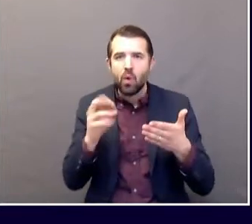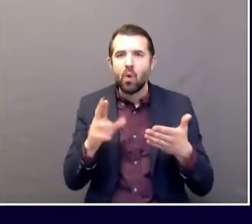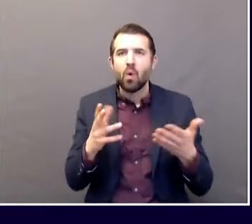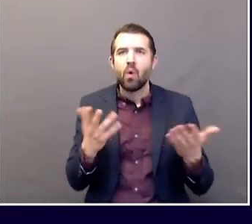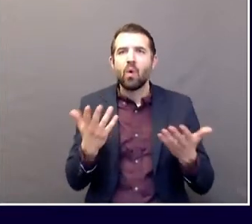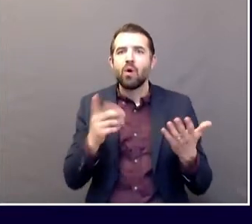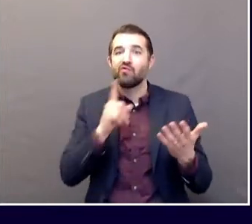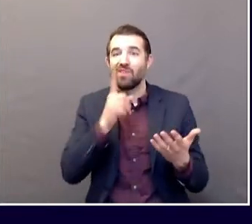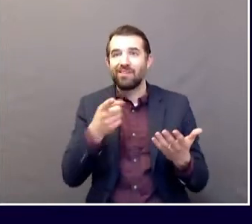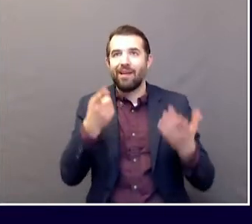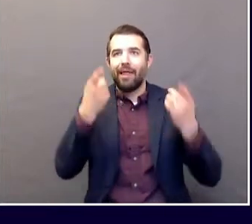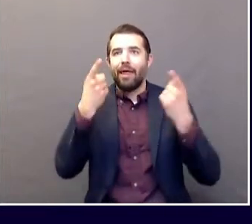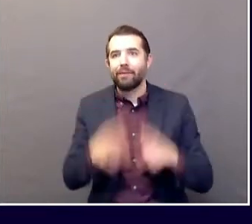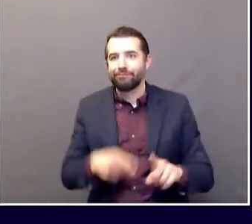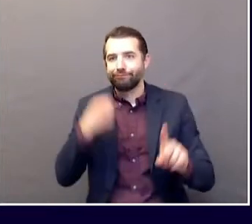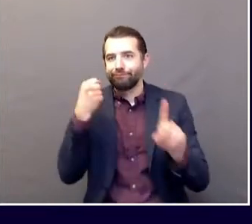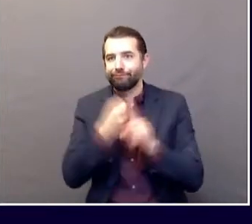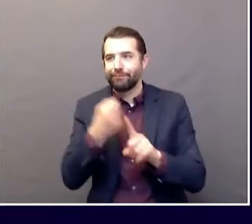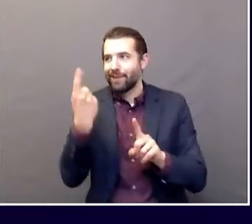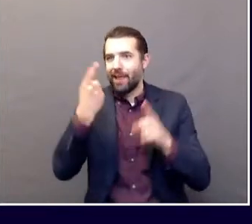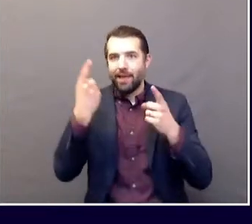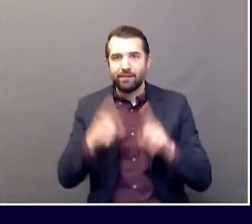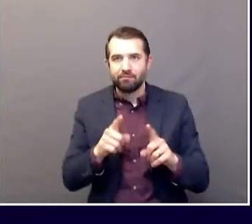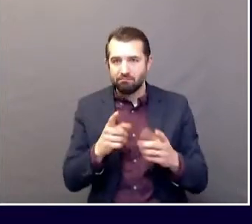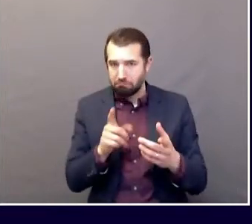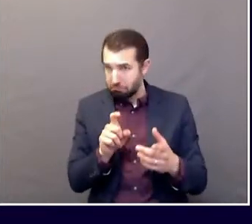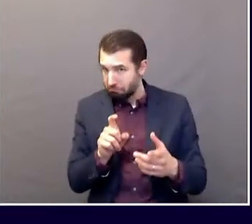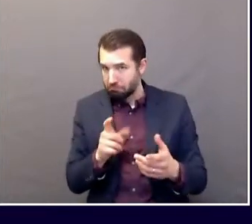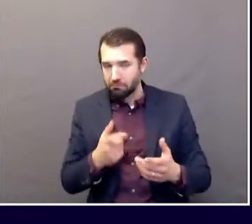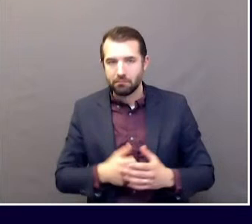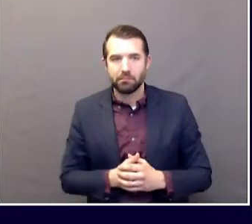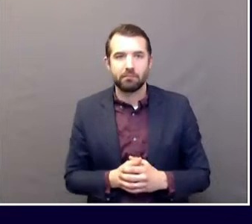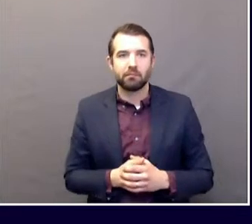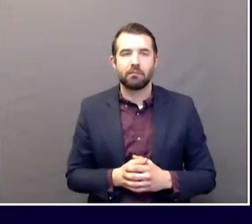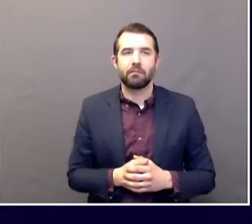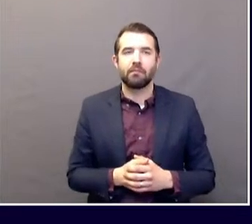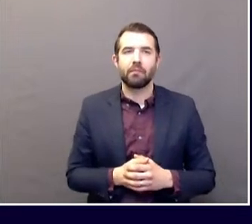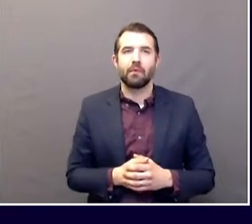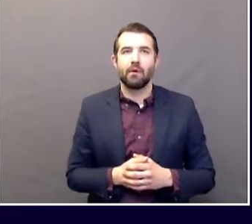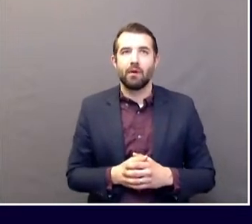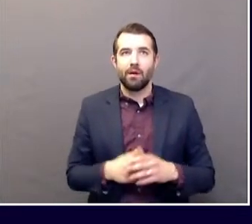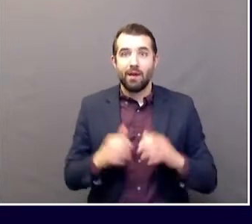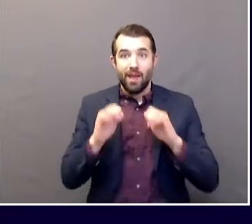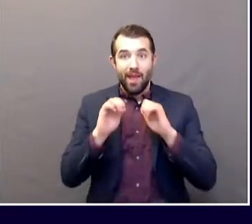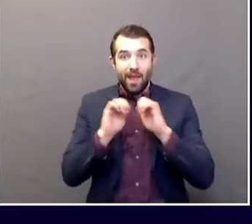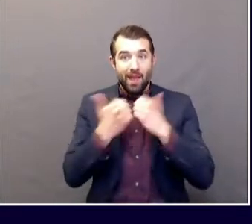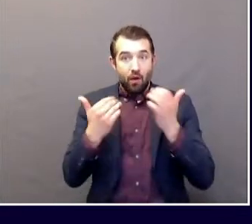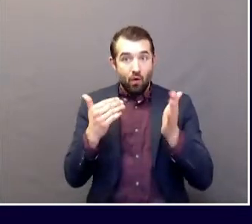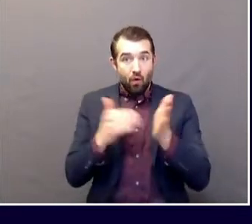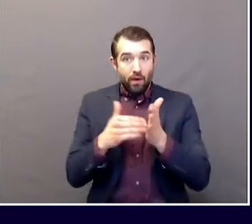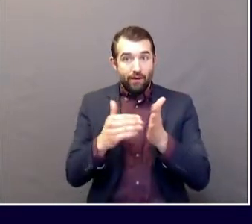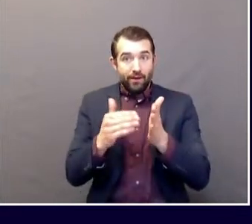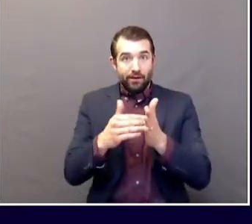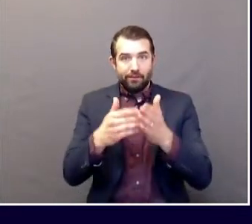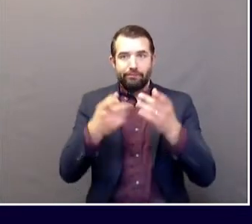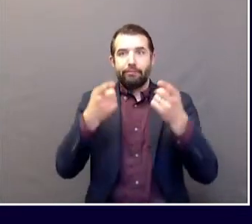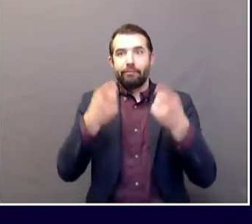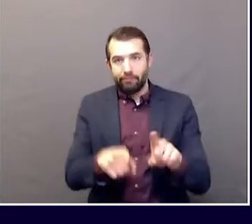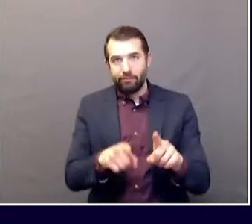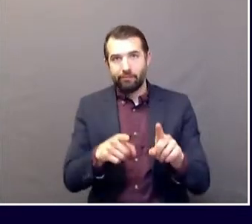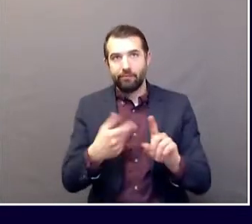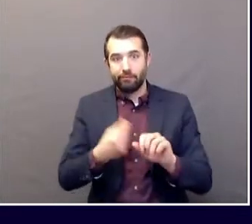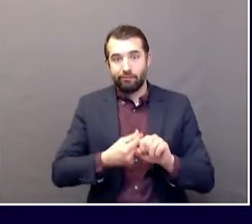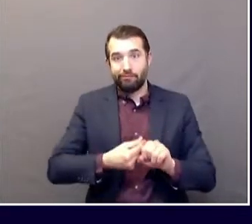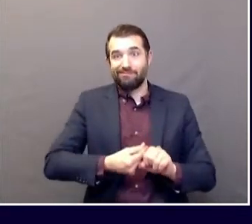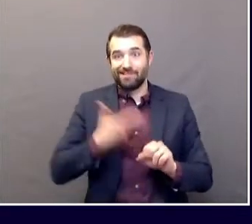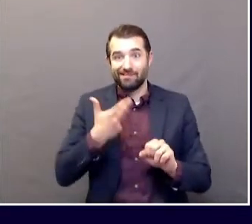Eric, so let me first start on the frequency. Again, I want to just draw that same distinction with Megan between a dose